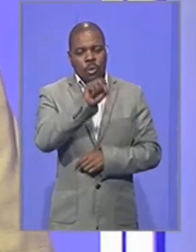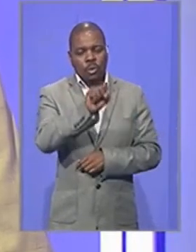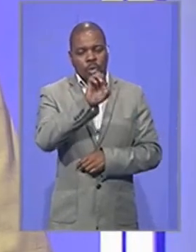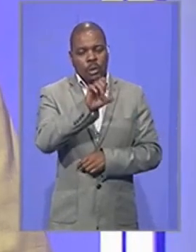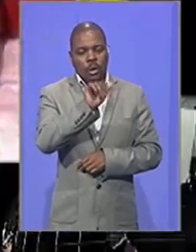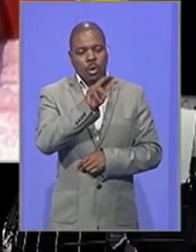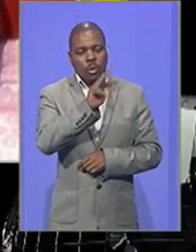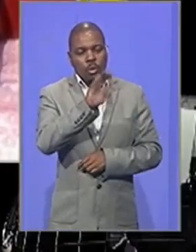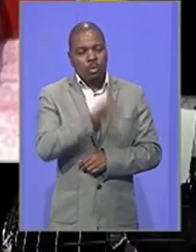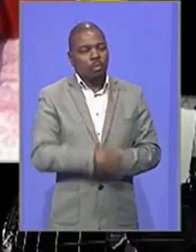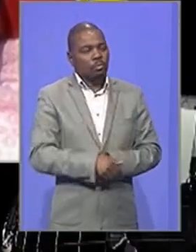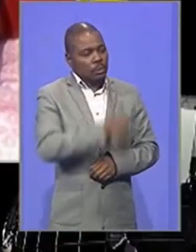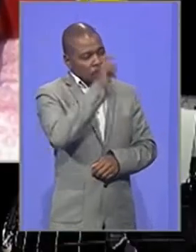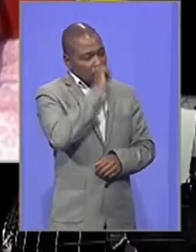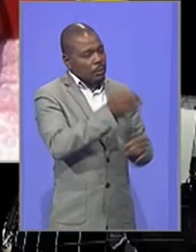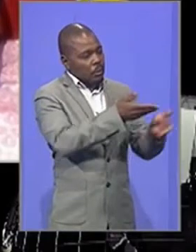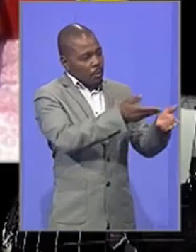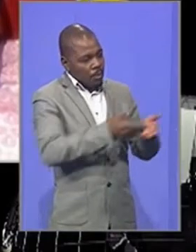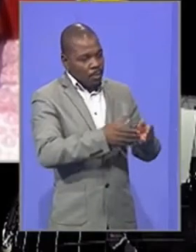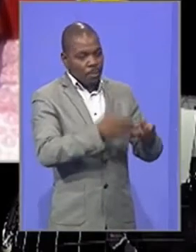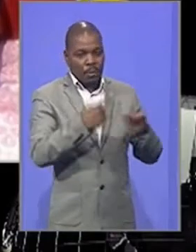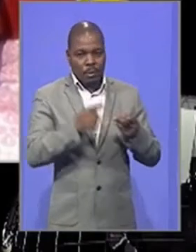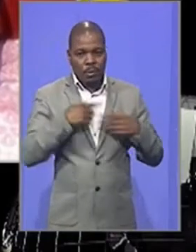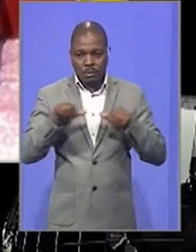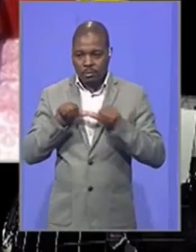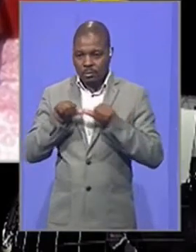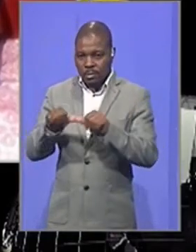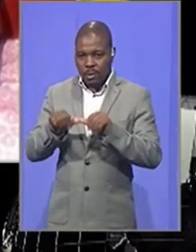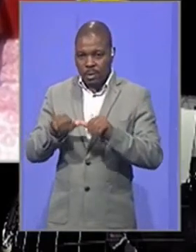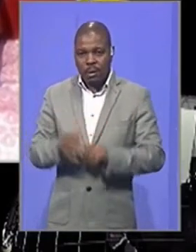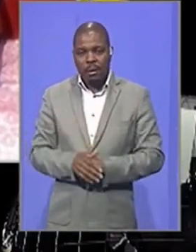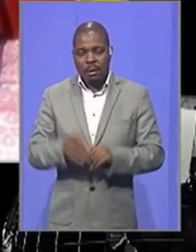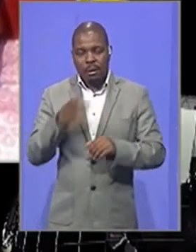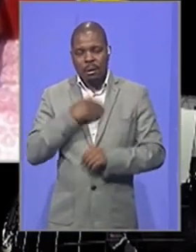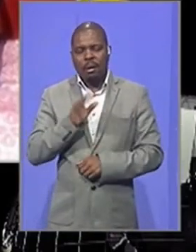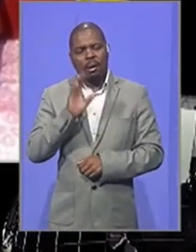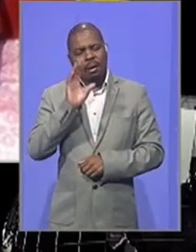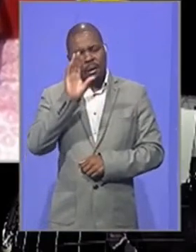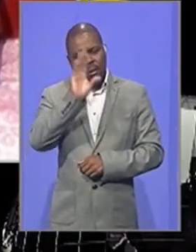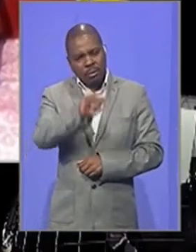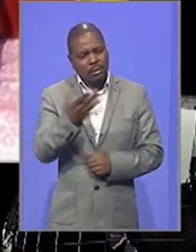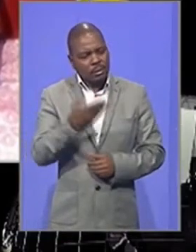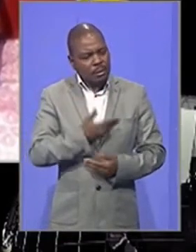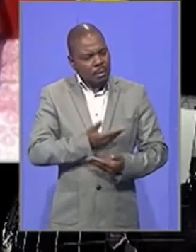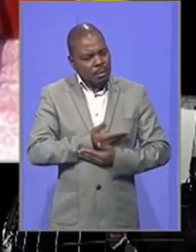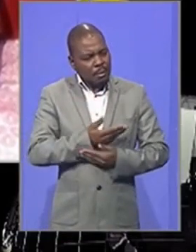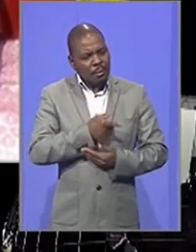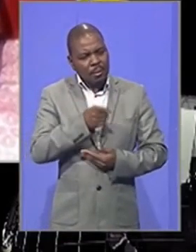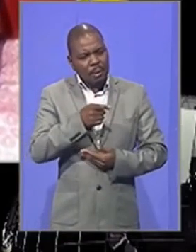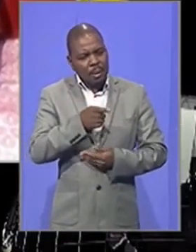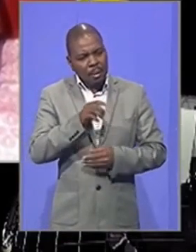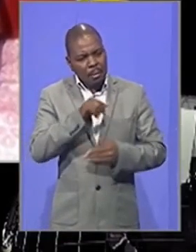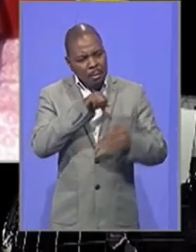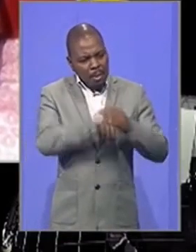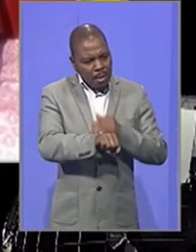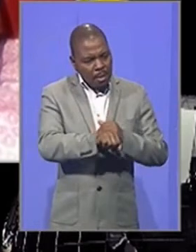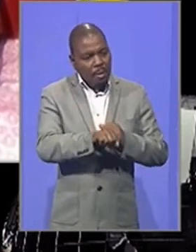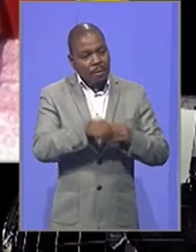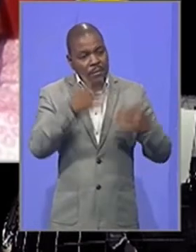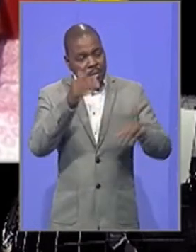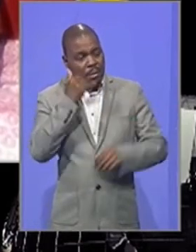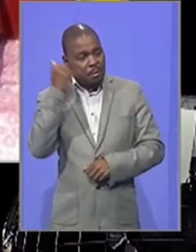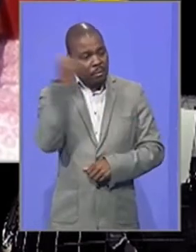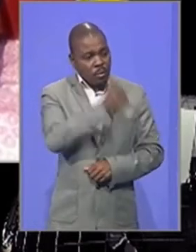ga tsiri re a le amogela le go namile re tsena temeng ka go botša gore mmagongwana o re letšitše morago wa gore tiragalo ye